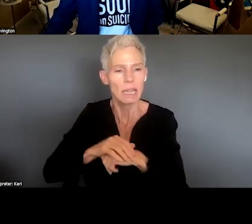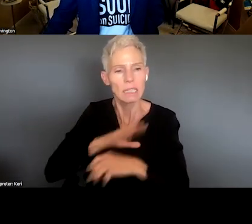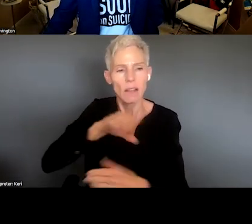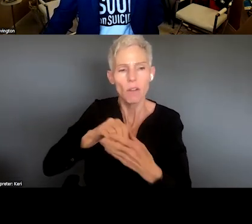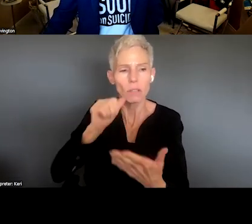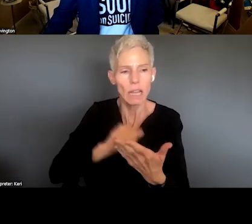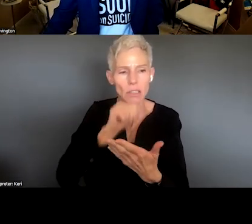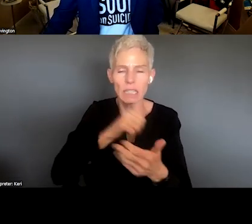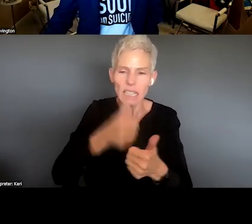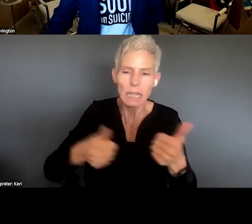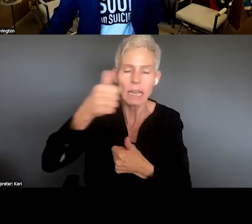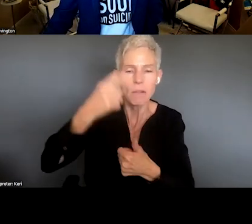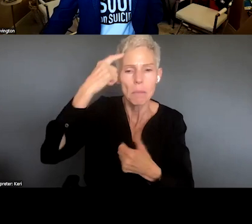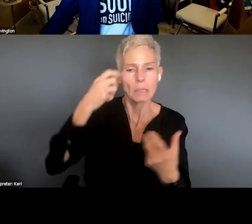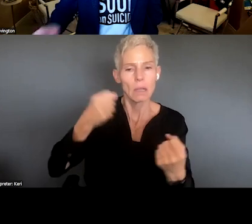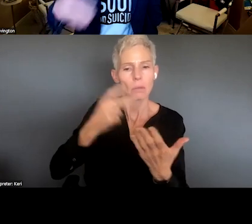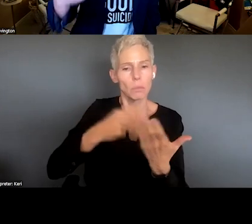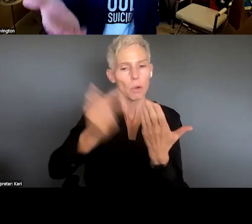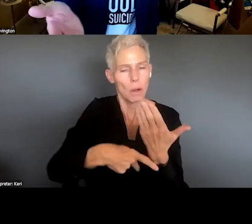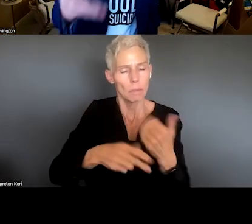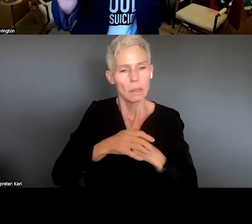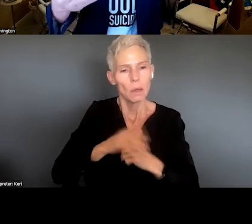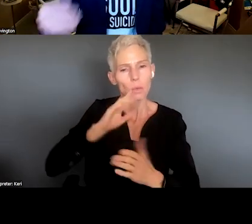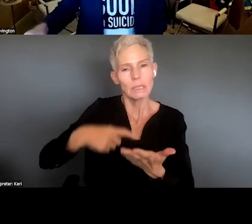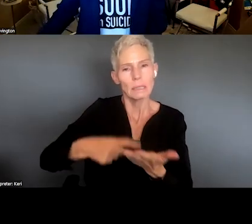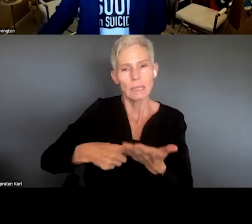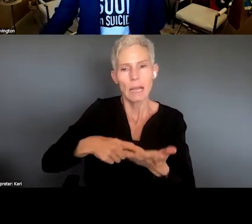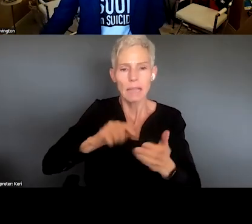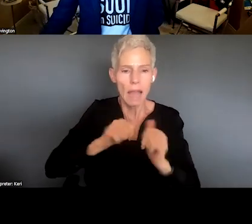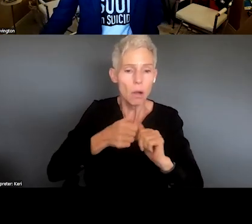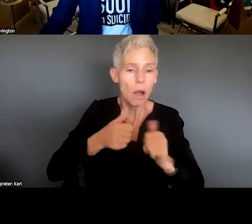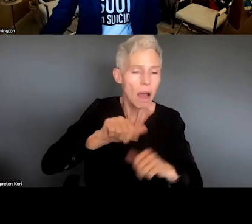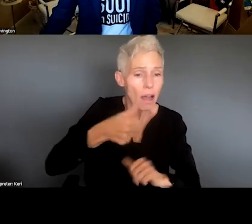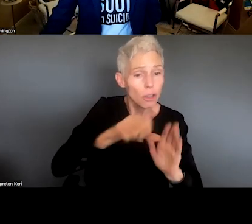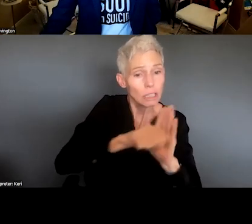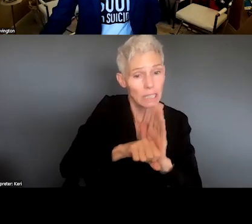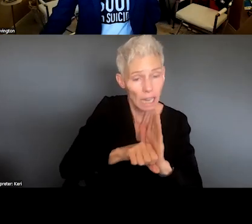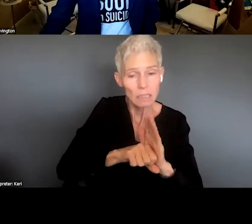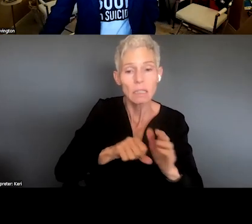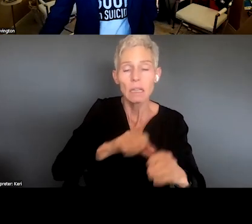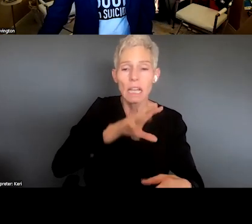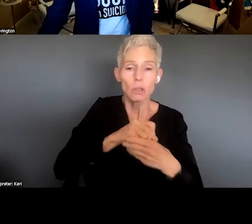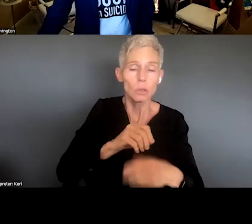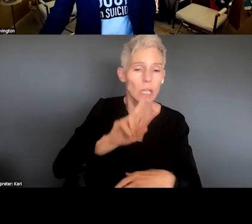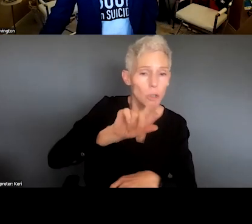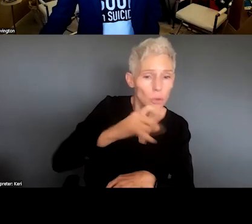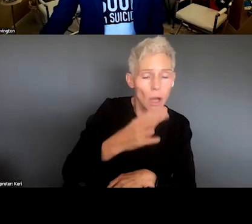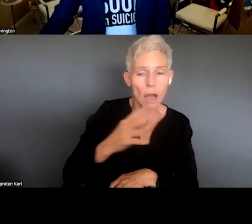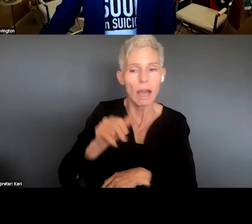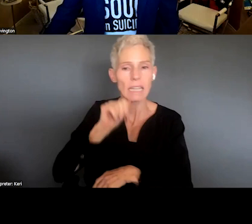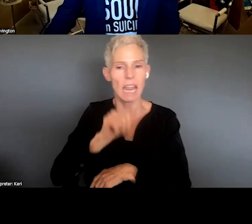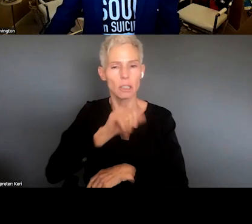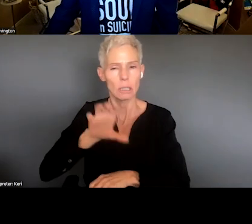at that time. We'll talk about the way that other states like Utah and Arizona have done it. A month ago,